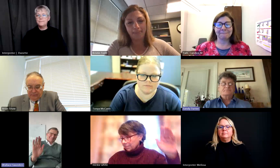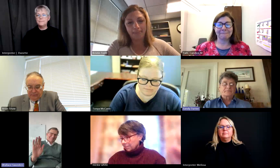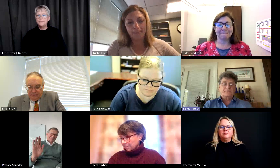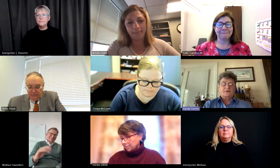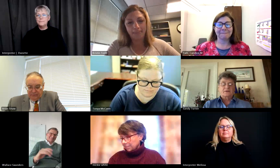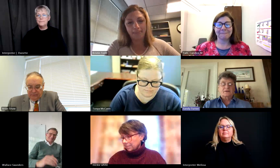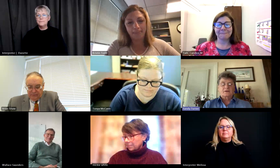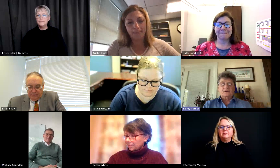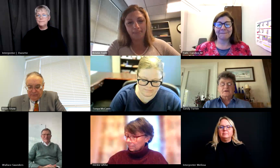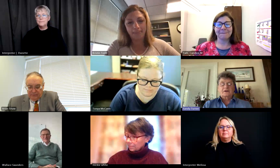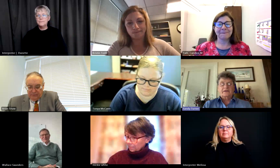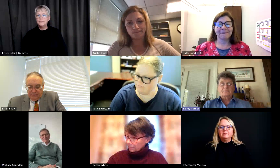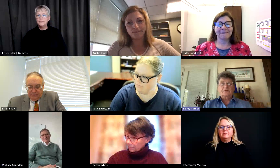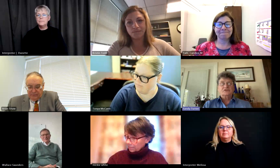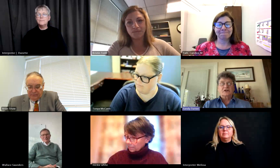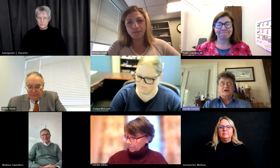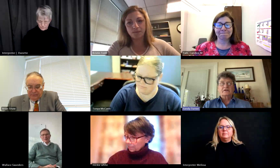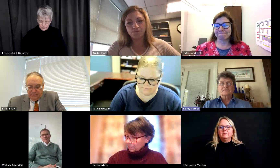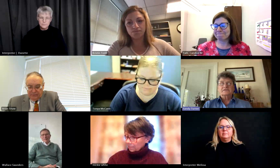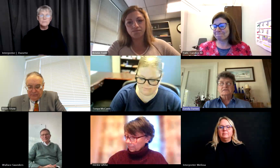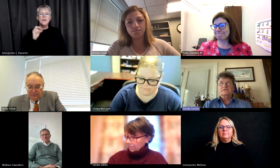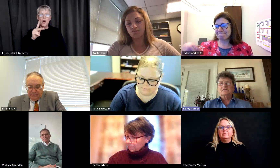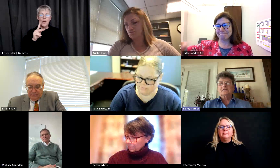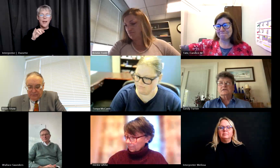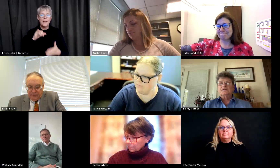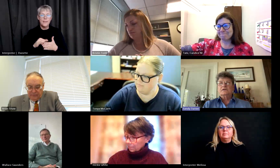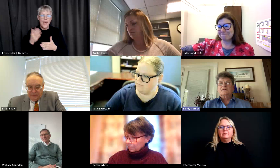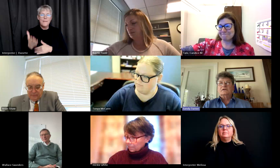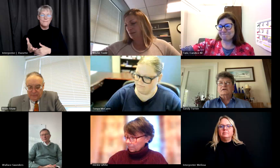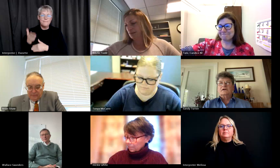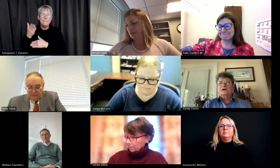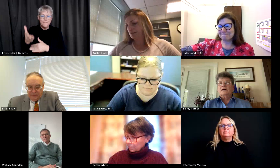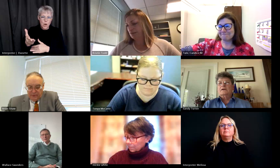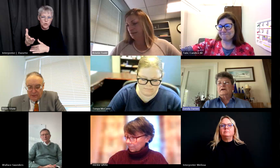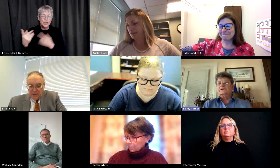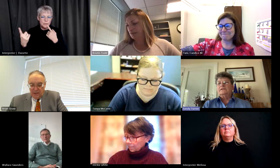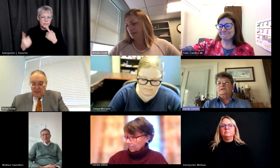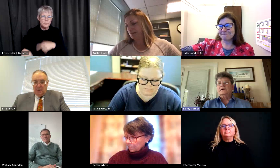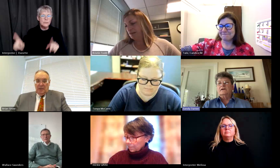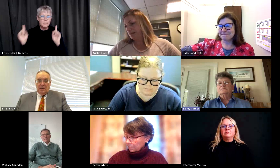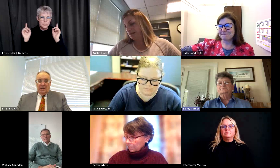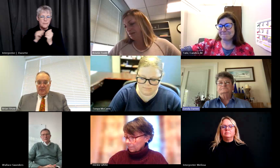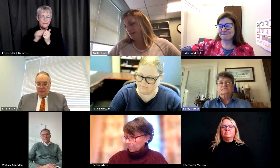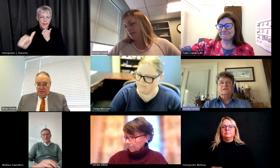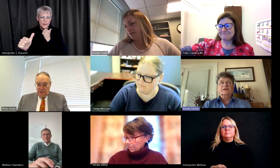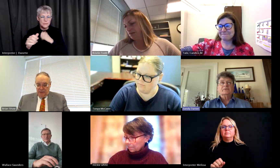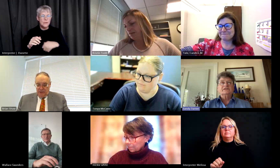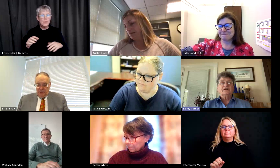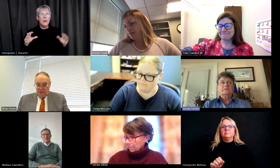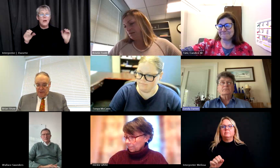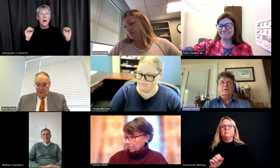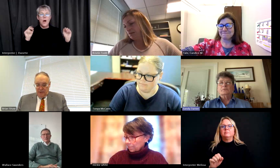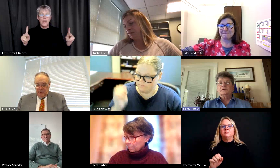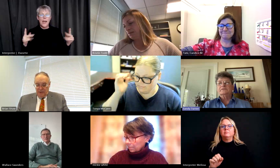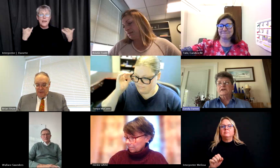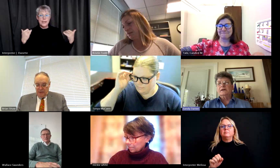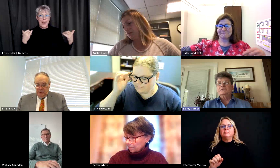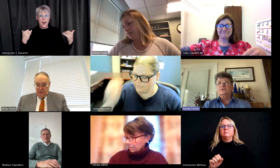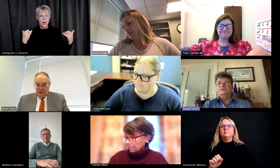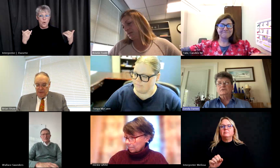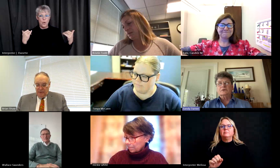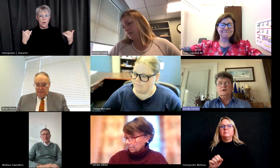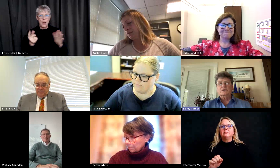Okay. Okay, that motion carries. All right. Let me take a moment